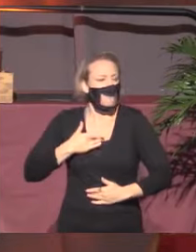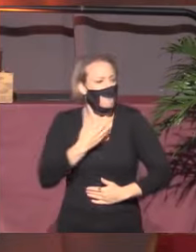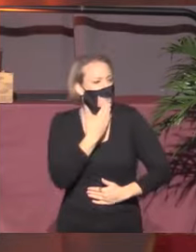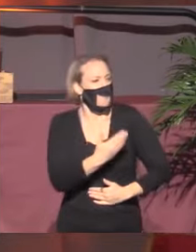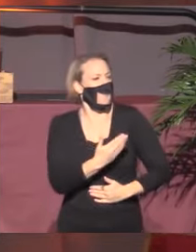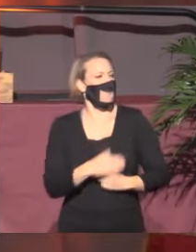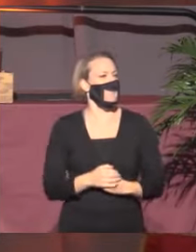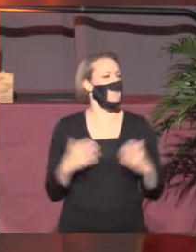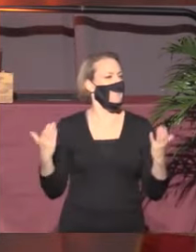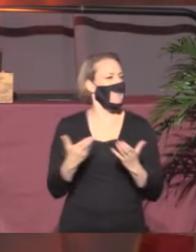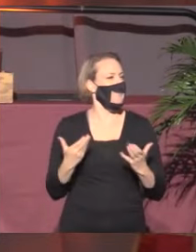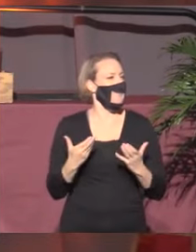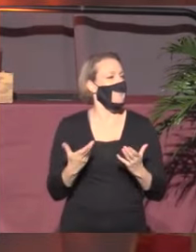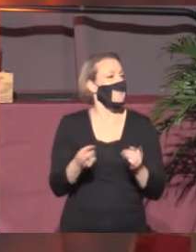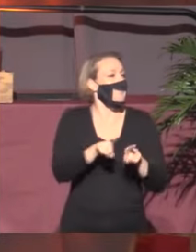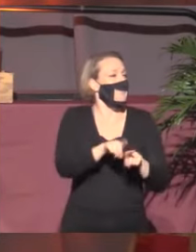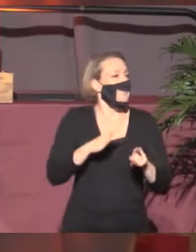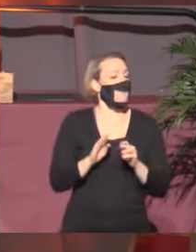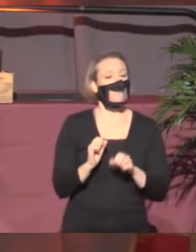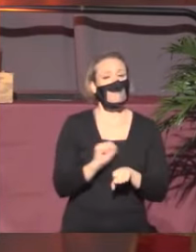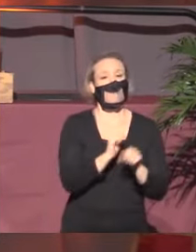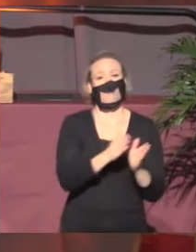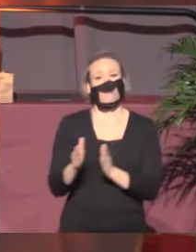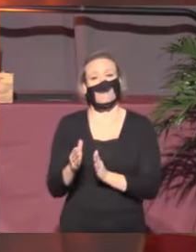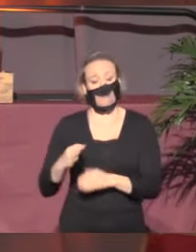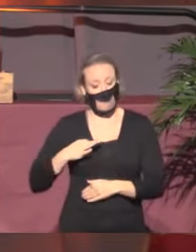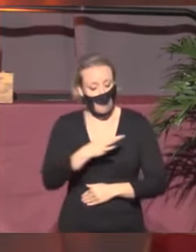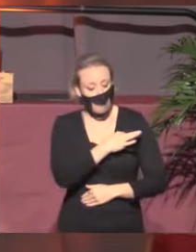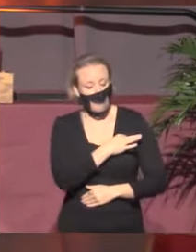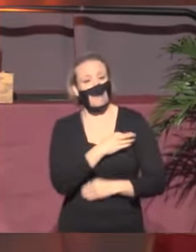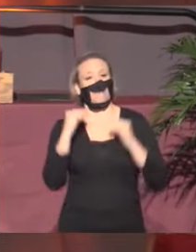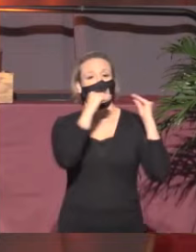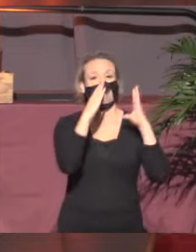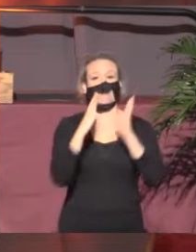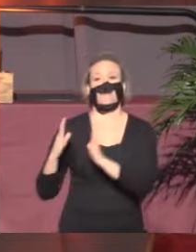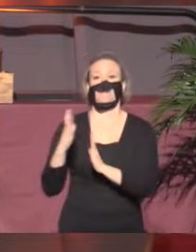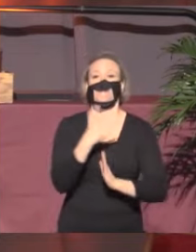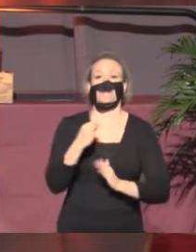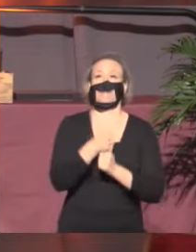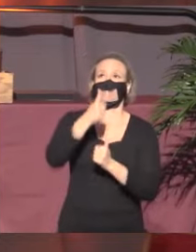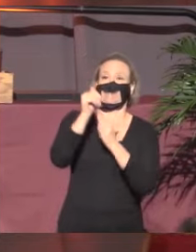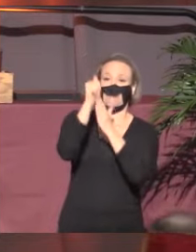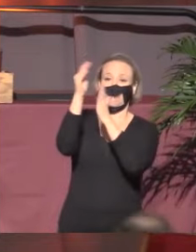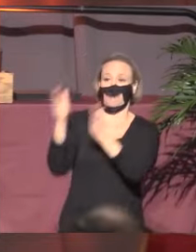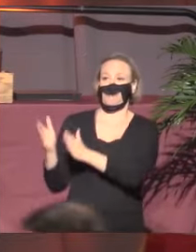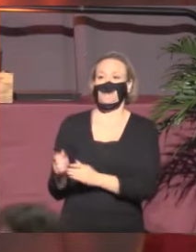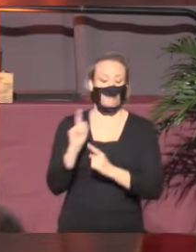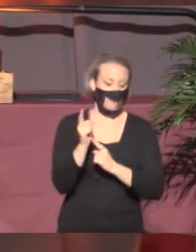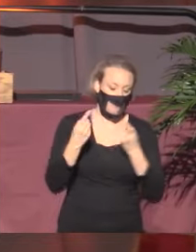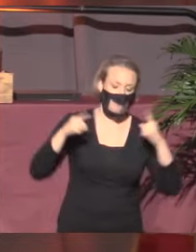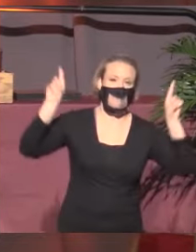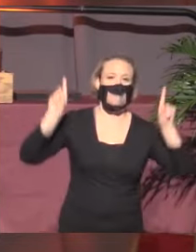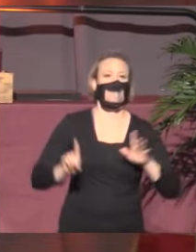staff, leaders, and trustees. The moment has arrived. So as our names